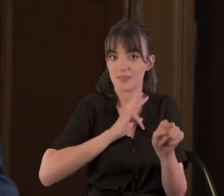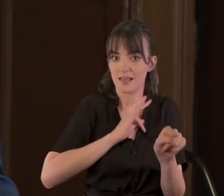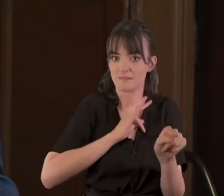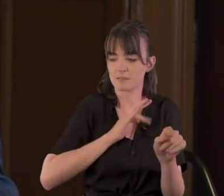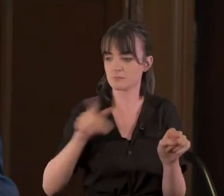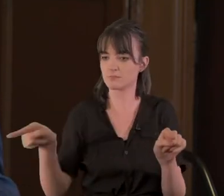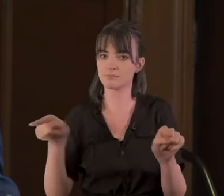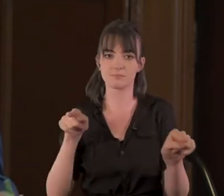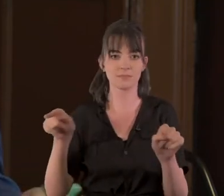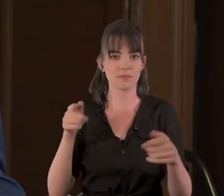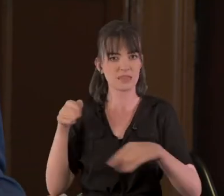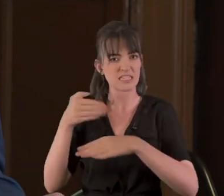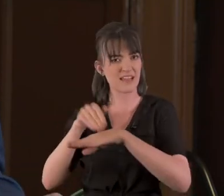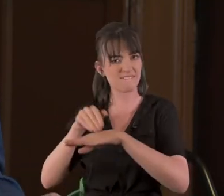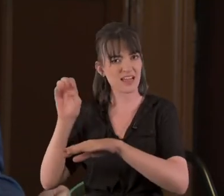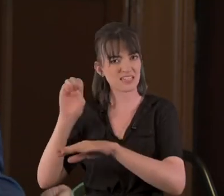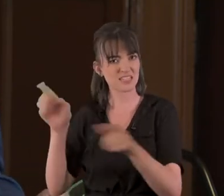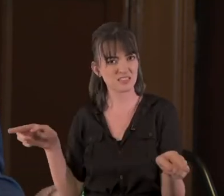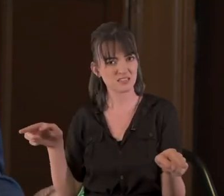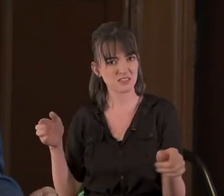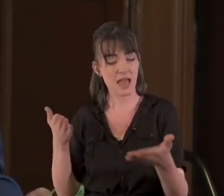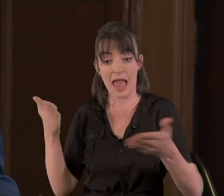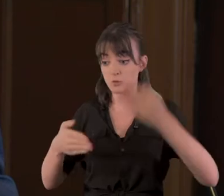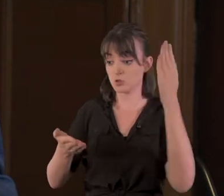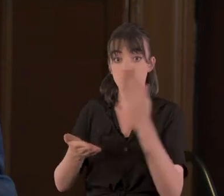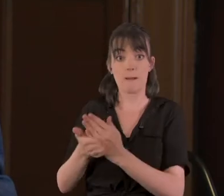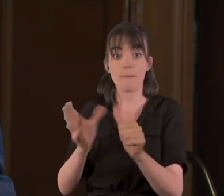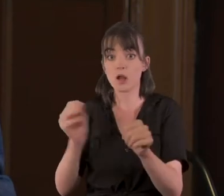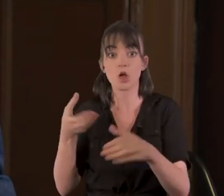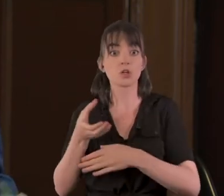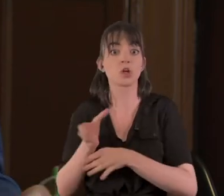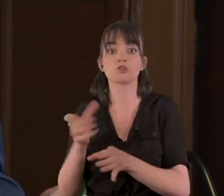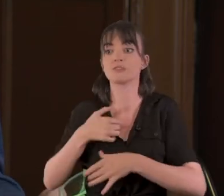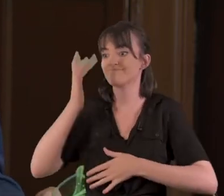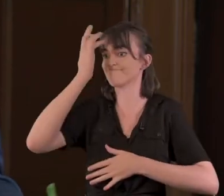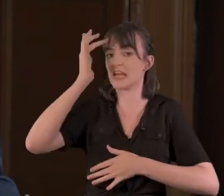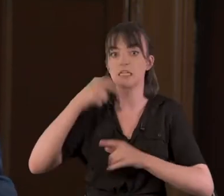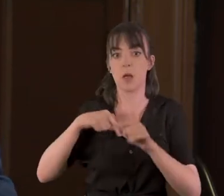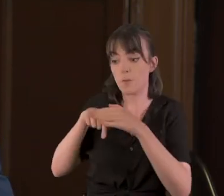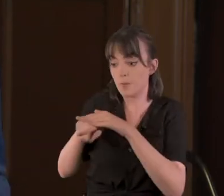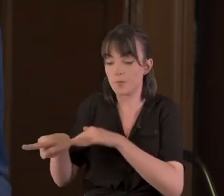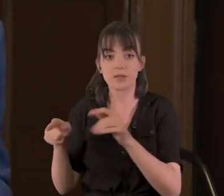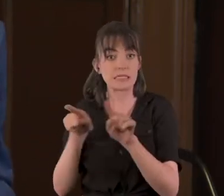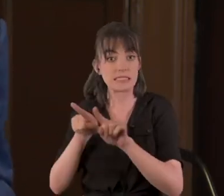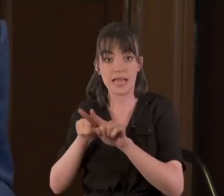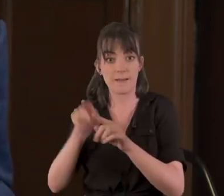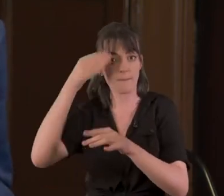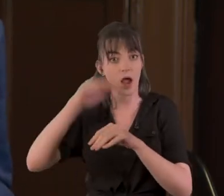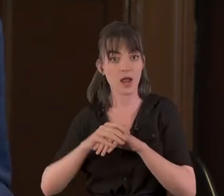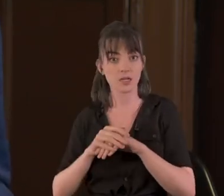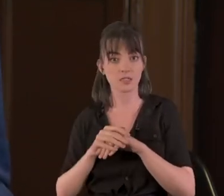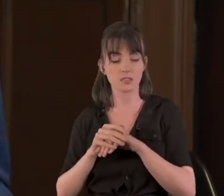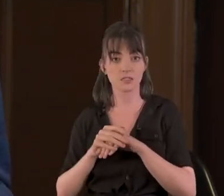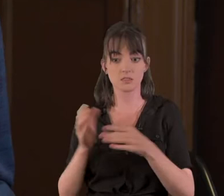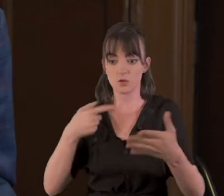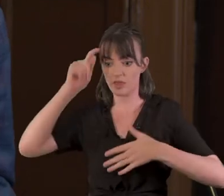line in the sand? How could you prevent India slipping away? Indeed, you know, this was a fish that was rotting from the